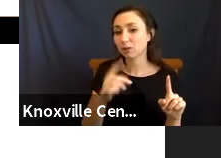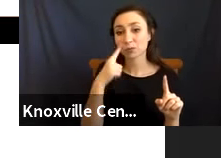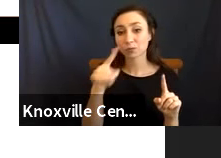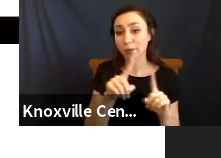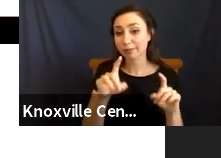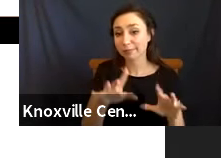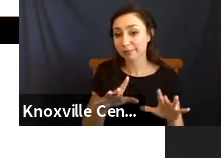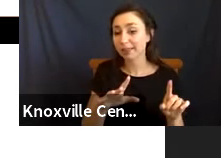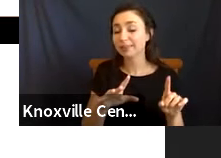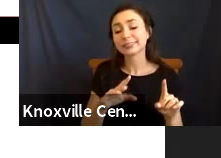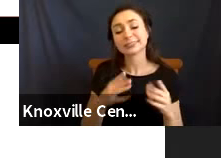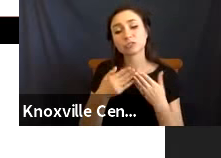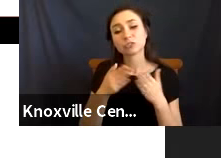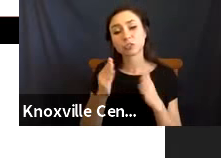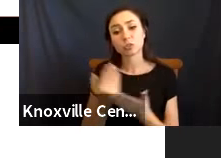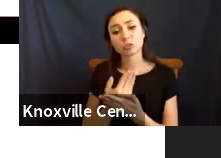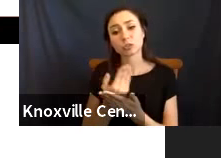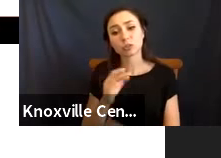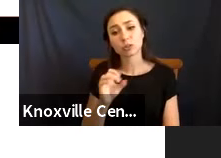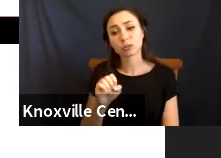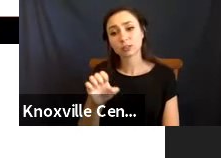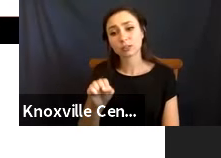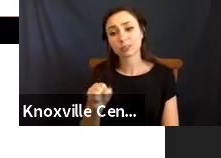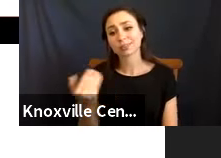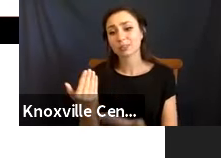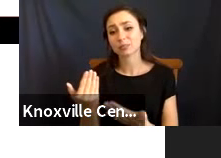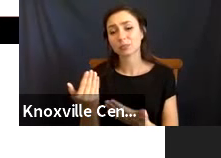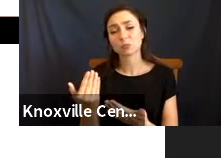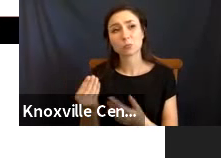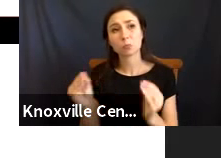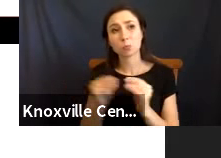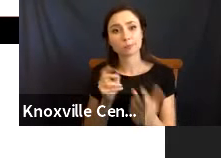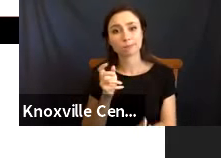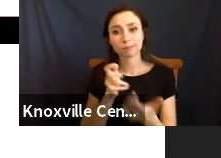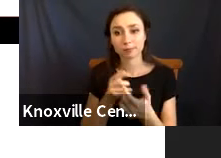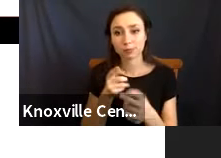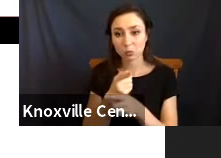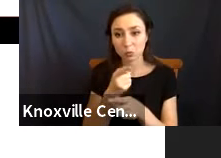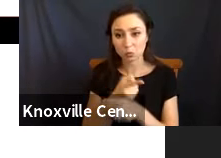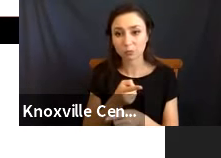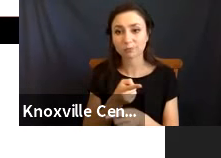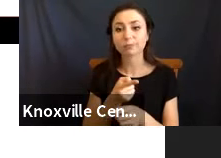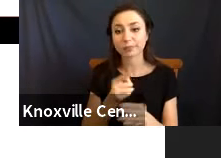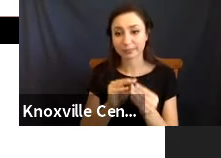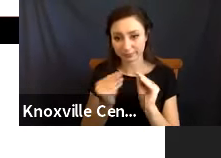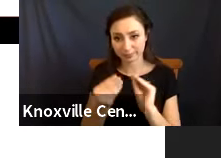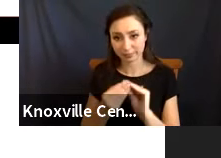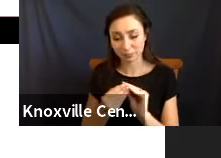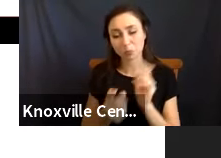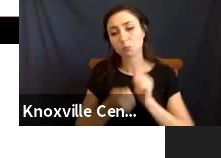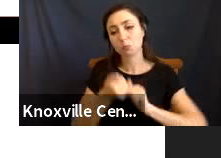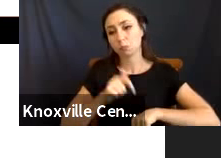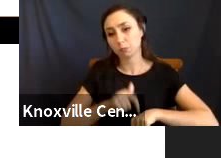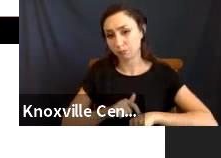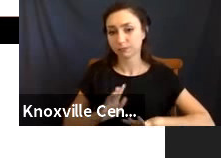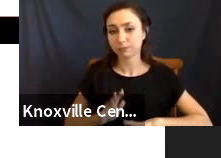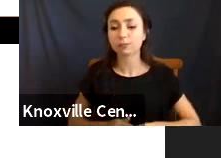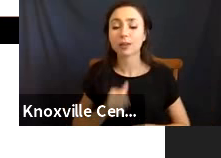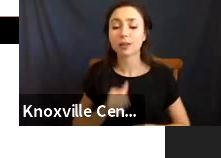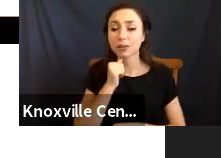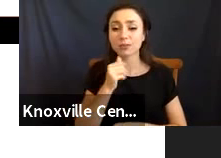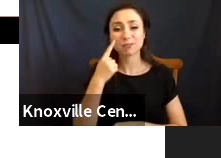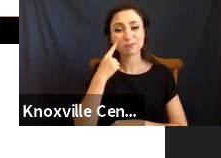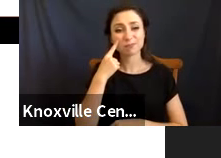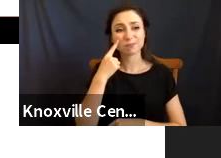are probably the more accurate number most of the time. But I don't think on that point, there has